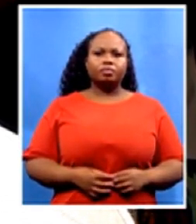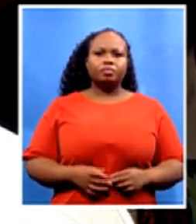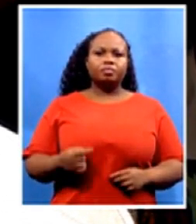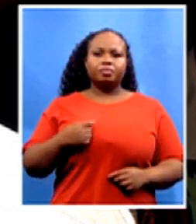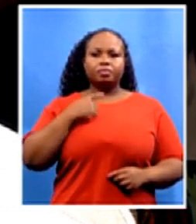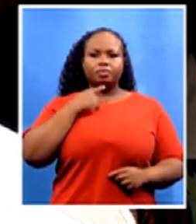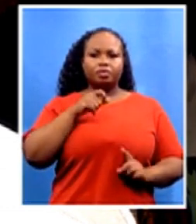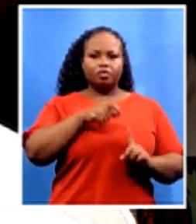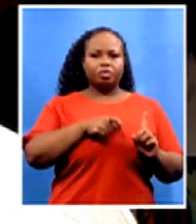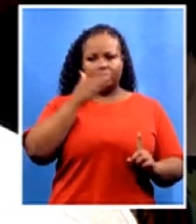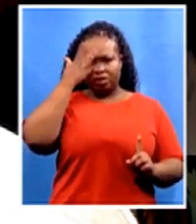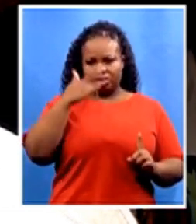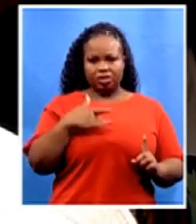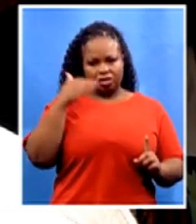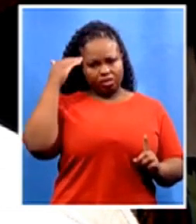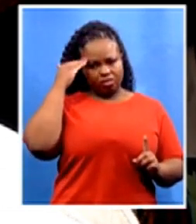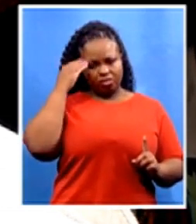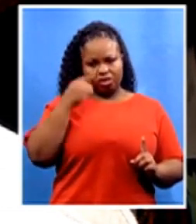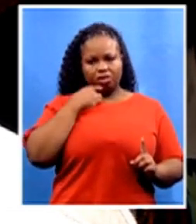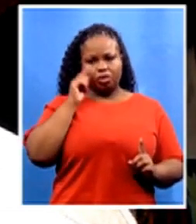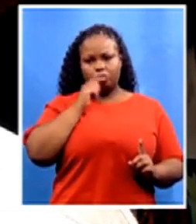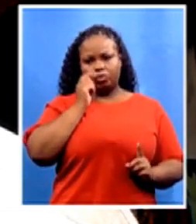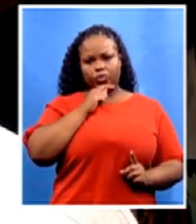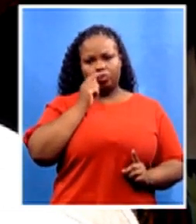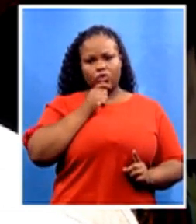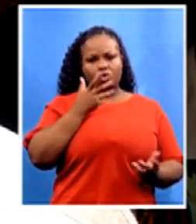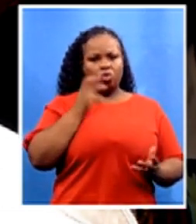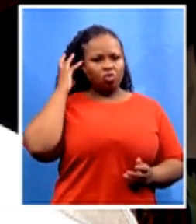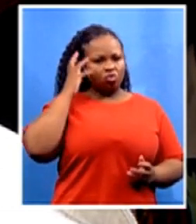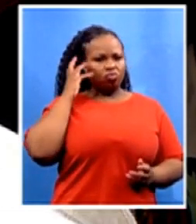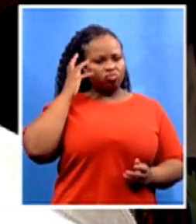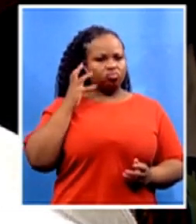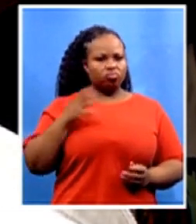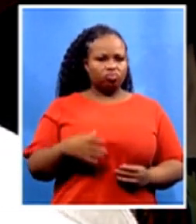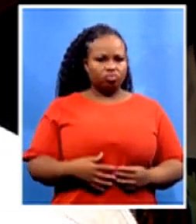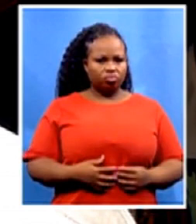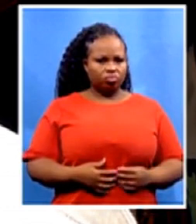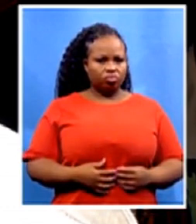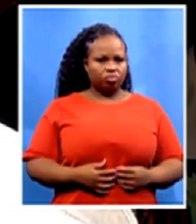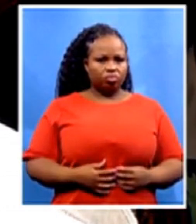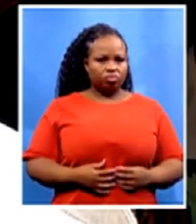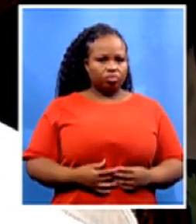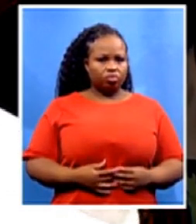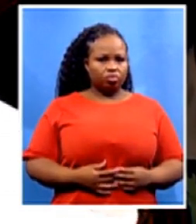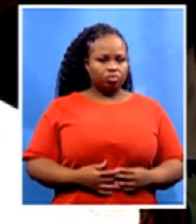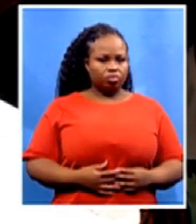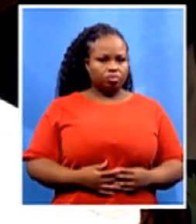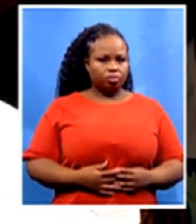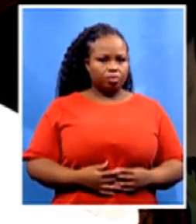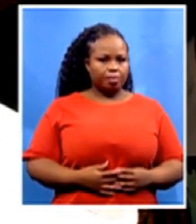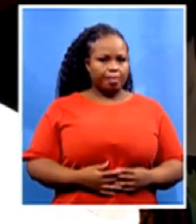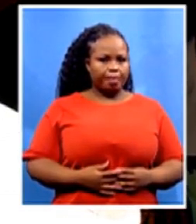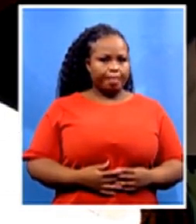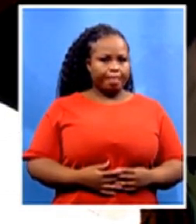at times, because I might hate you and decide that I can call you a witch. Remember, it